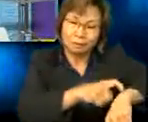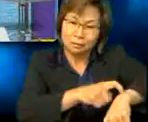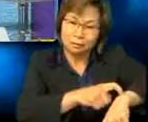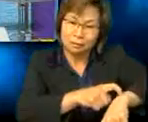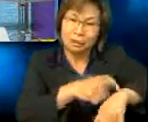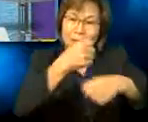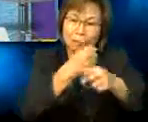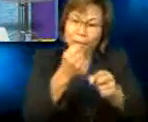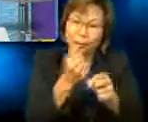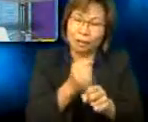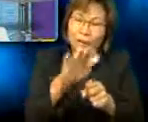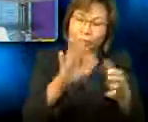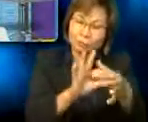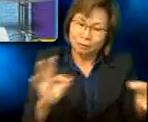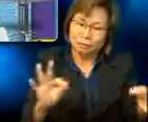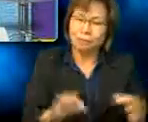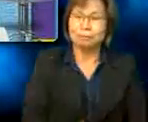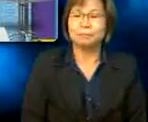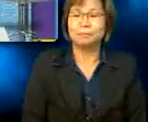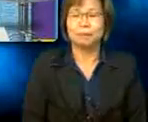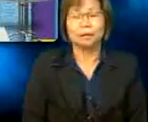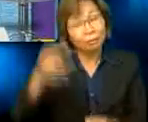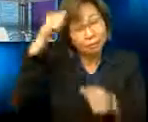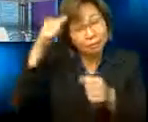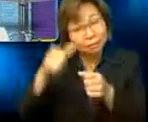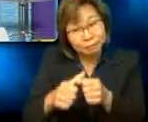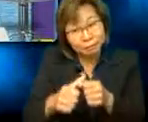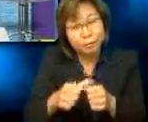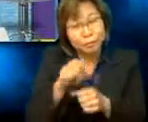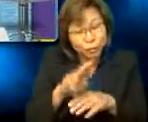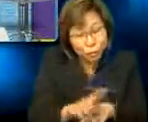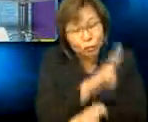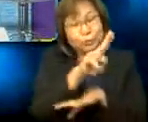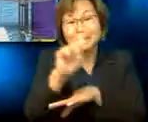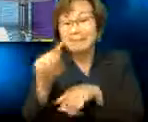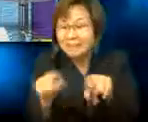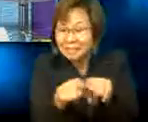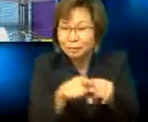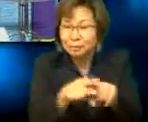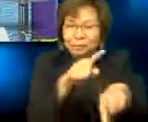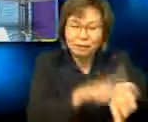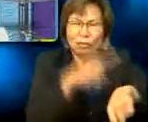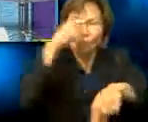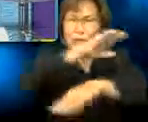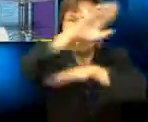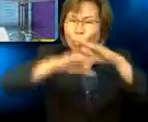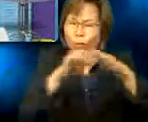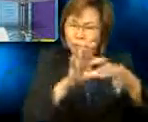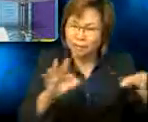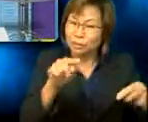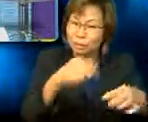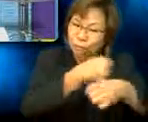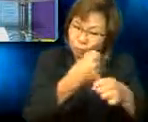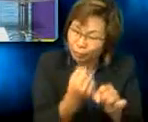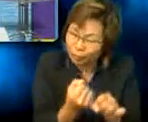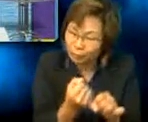tenses in making your sentences. Remember, use the same tense form for all the sentences